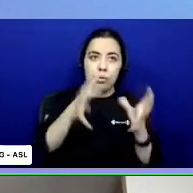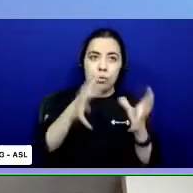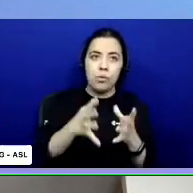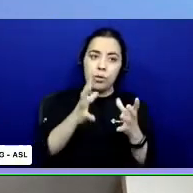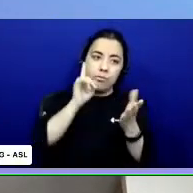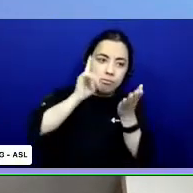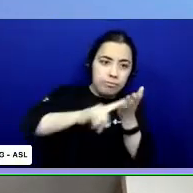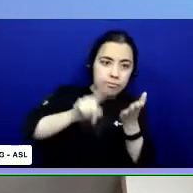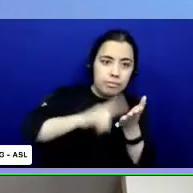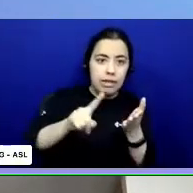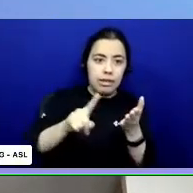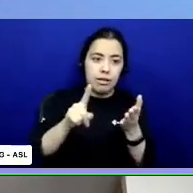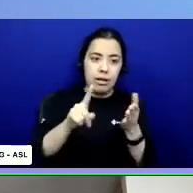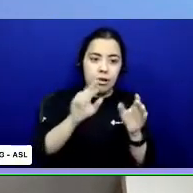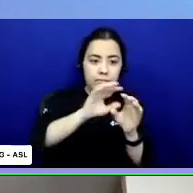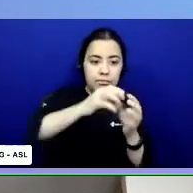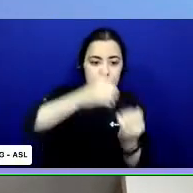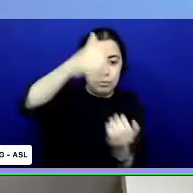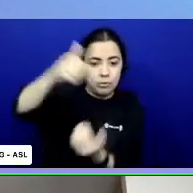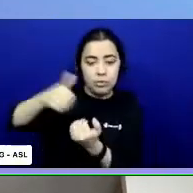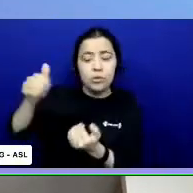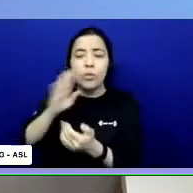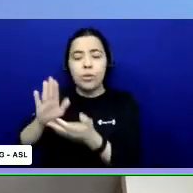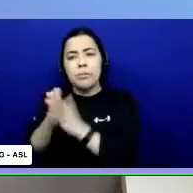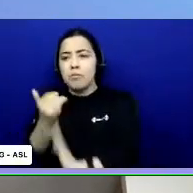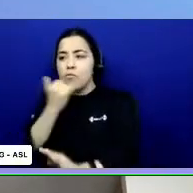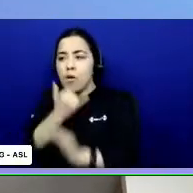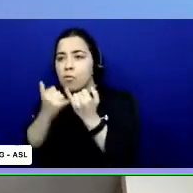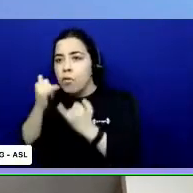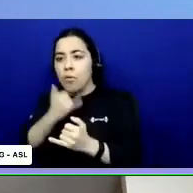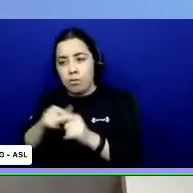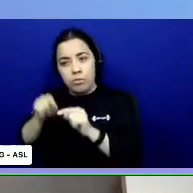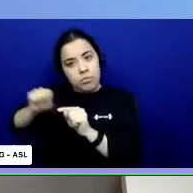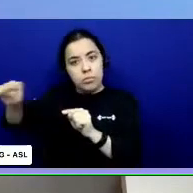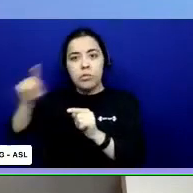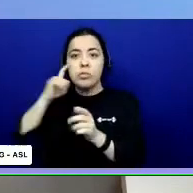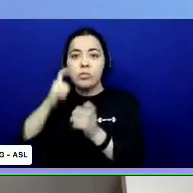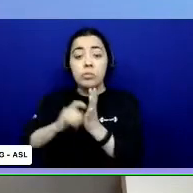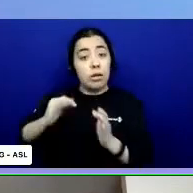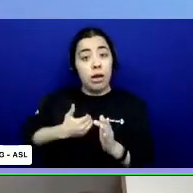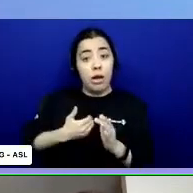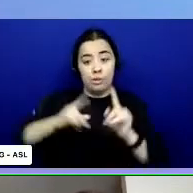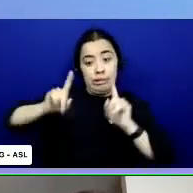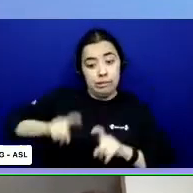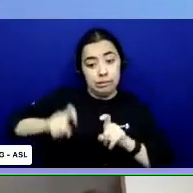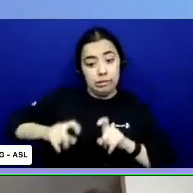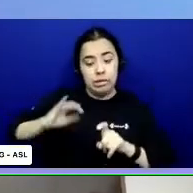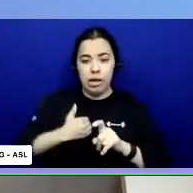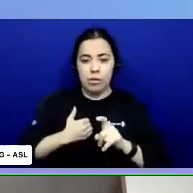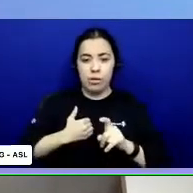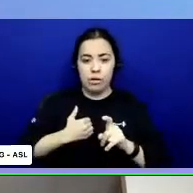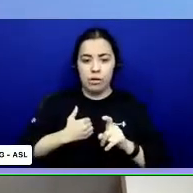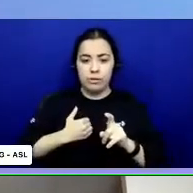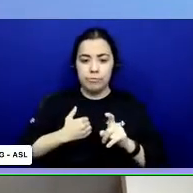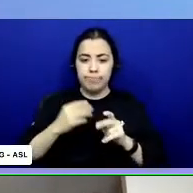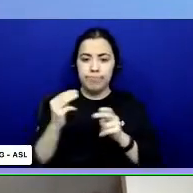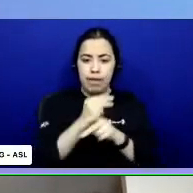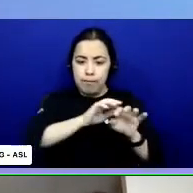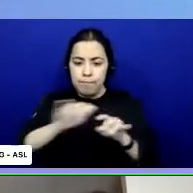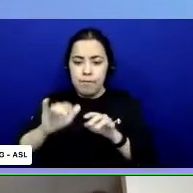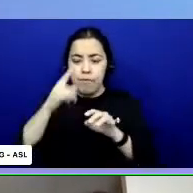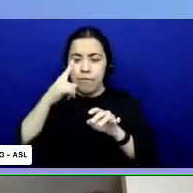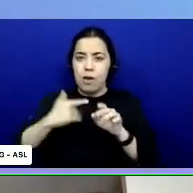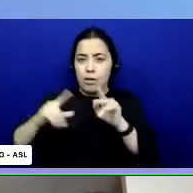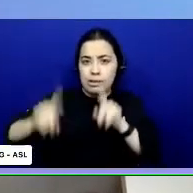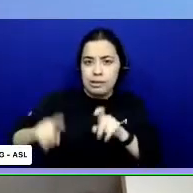going to get some things wrong. And so the algorithms and tests that we use for our the algorithms and the tests that we